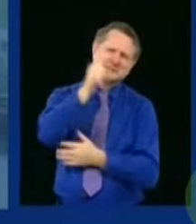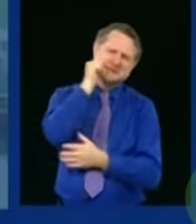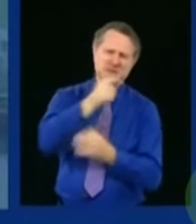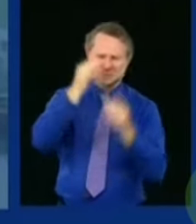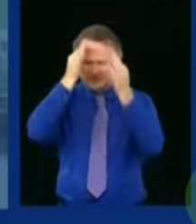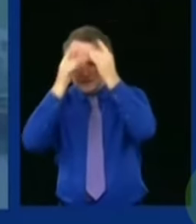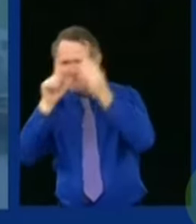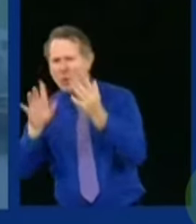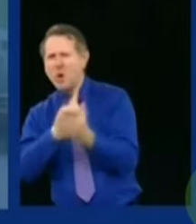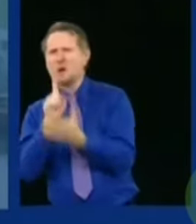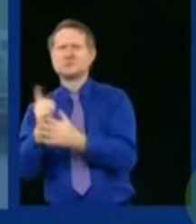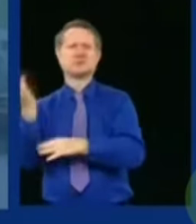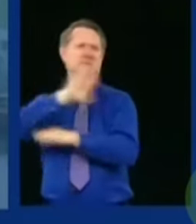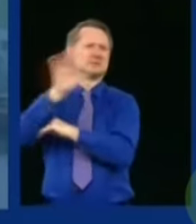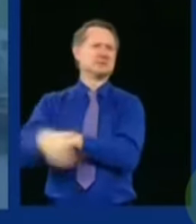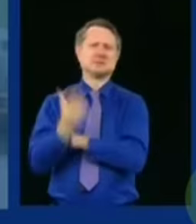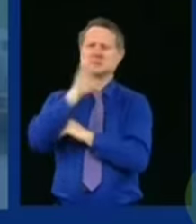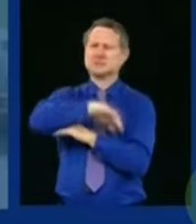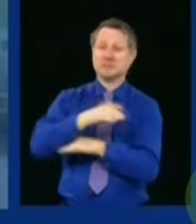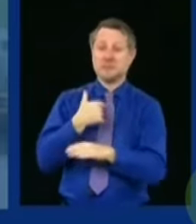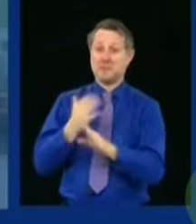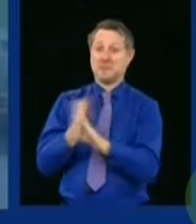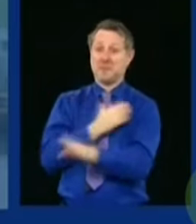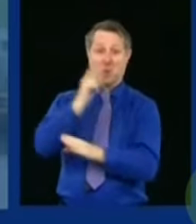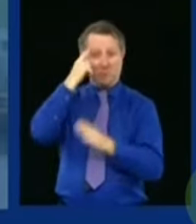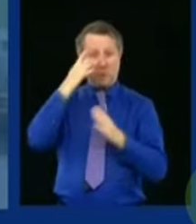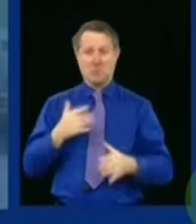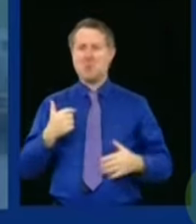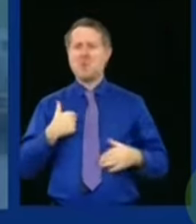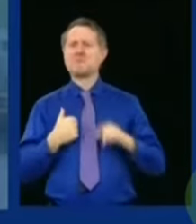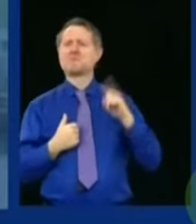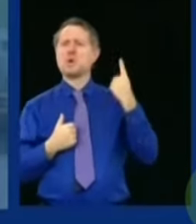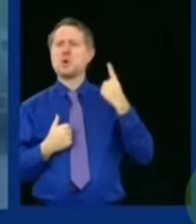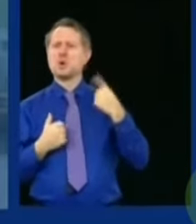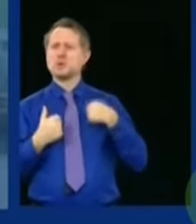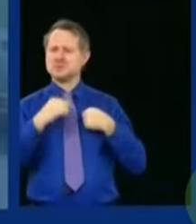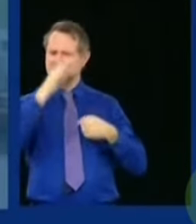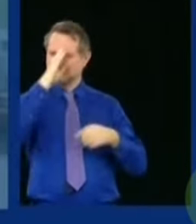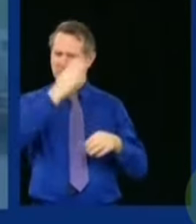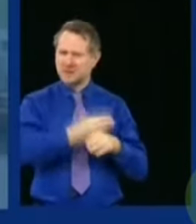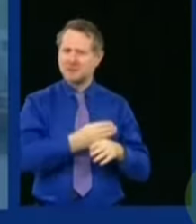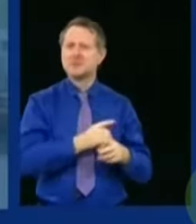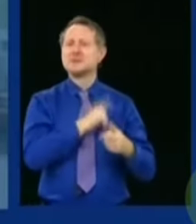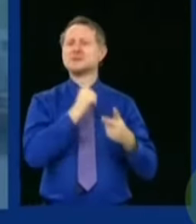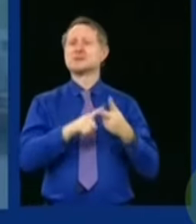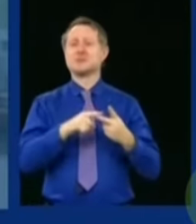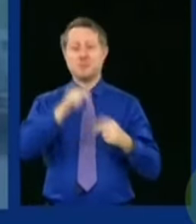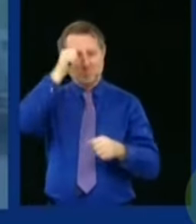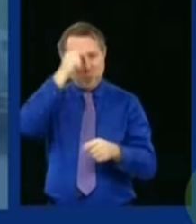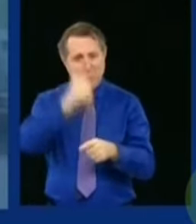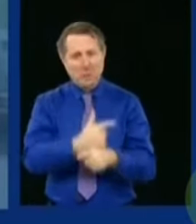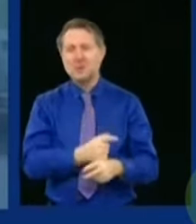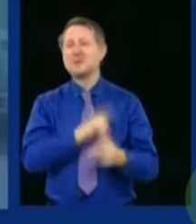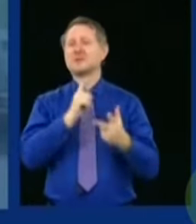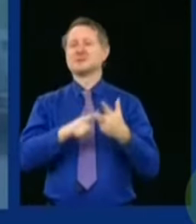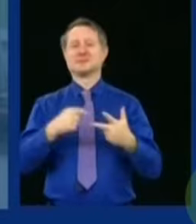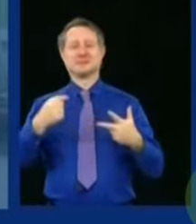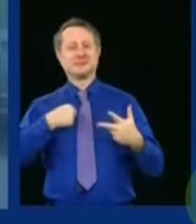governor, I am a son, I'm a brother, I'm an uncle, and I'm a father. And